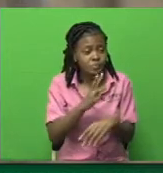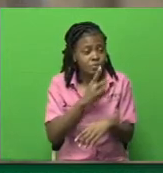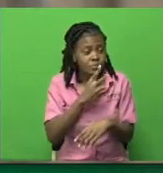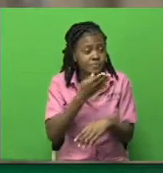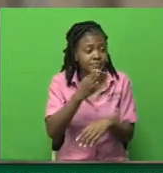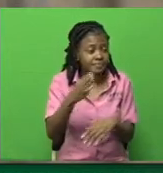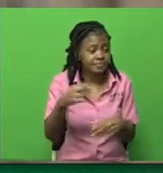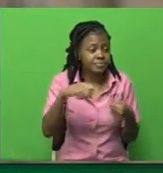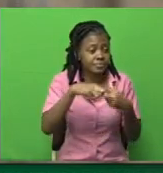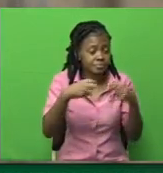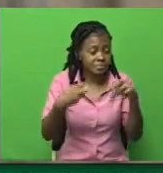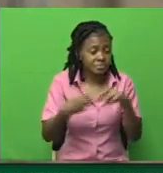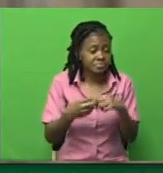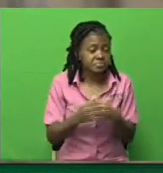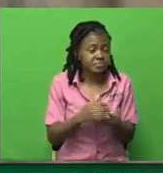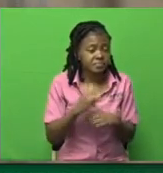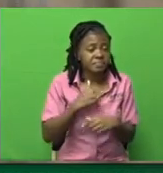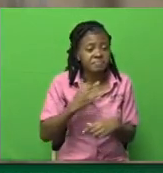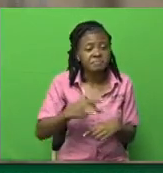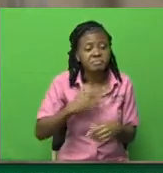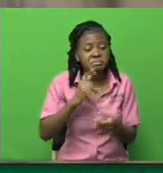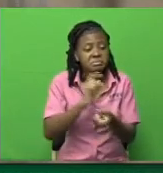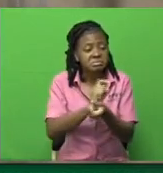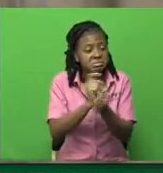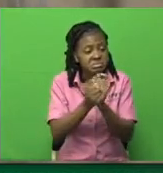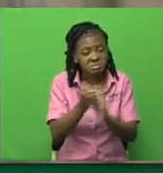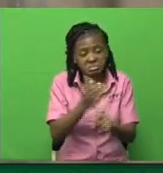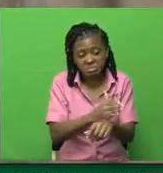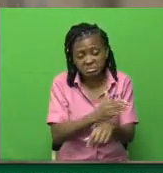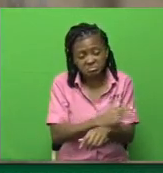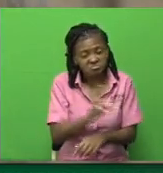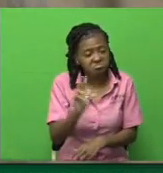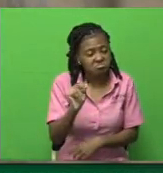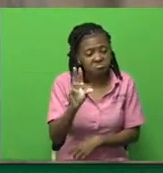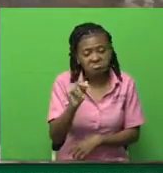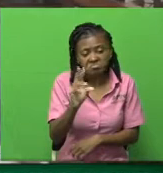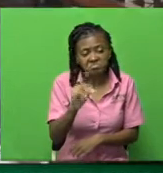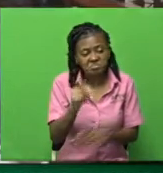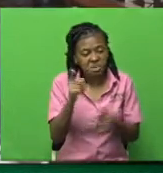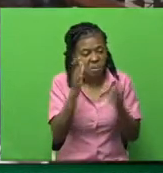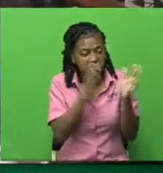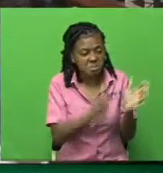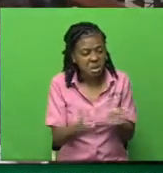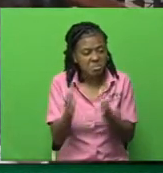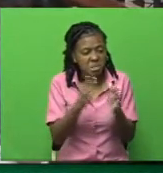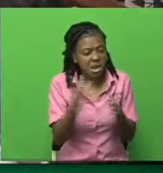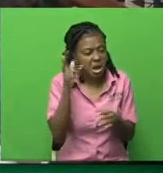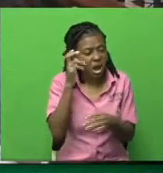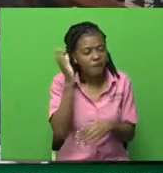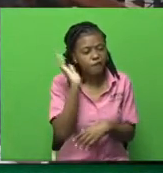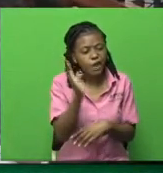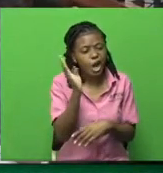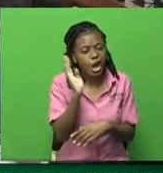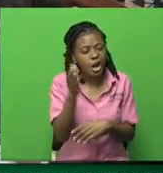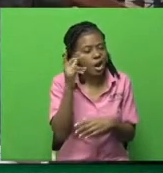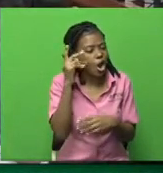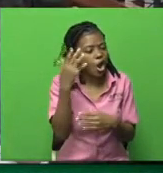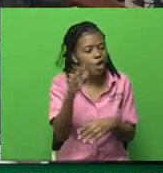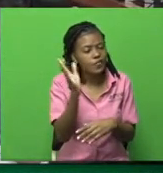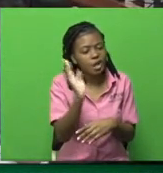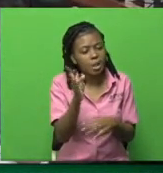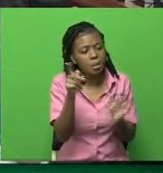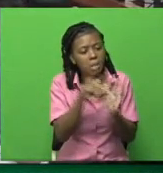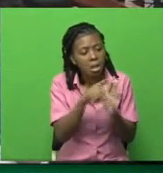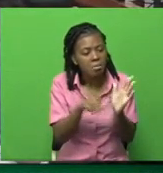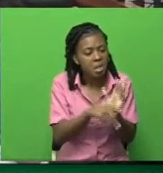speaker we expect nothing to change you know all these plants are plants that we've heard before all these policies are policies